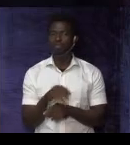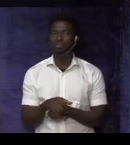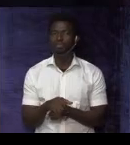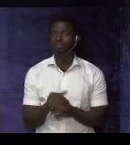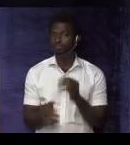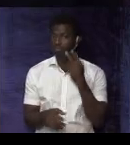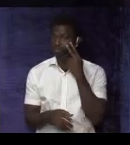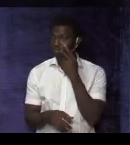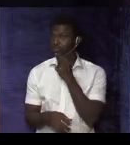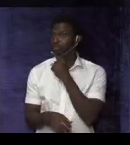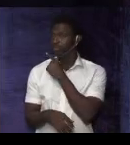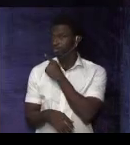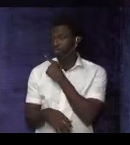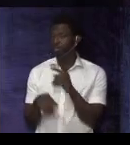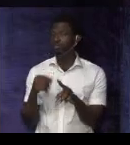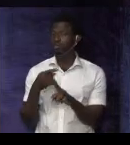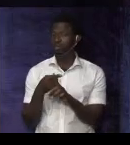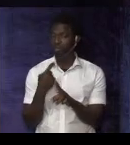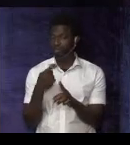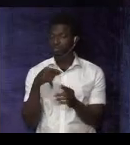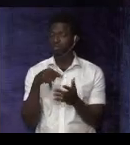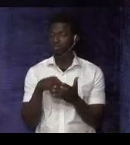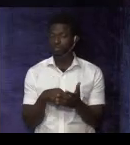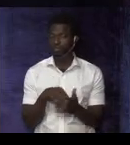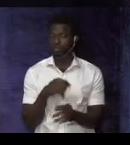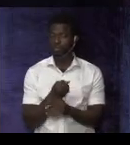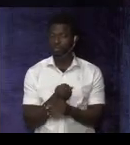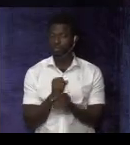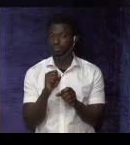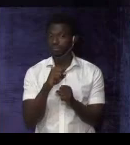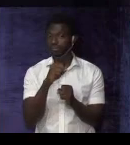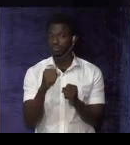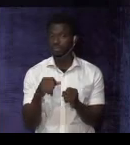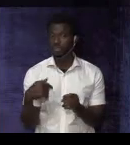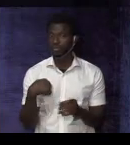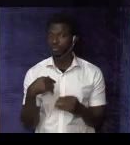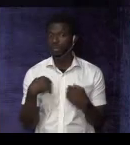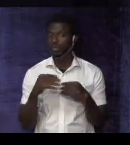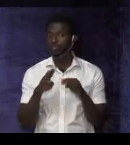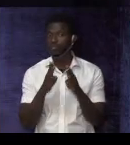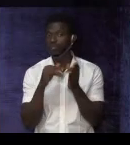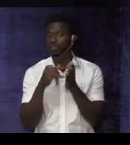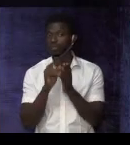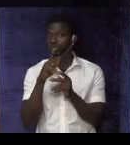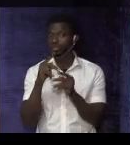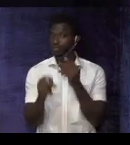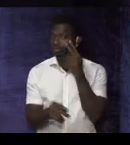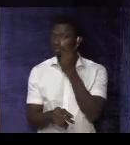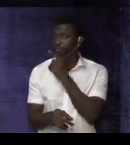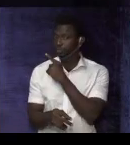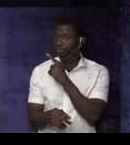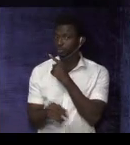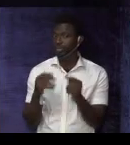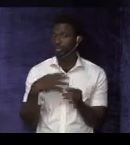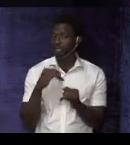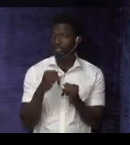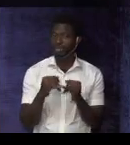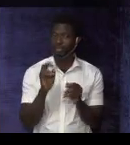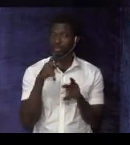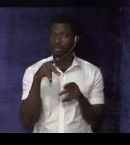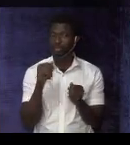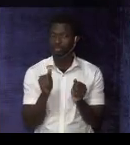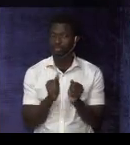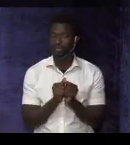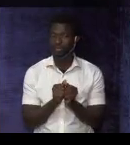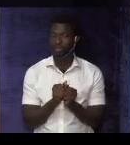rotate that up for you so that you can see it. So from this solid shape, we have opened it up along the edges and we end up